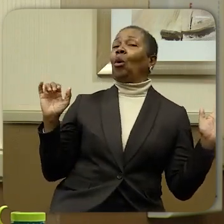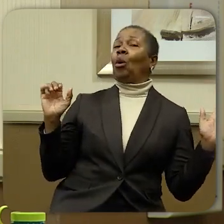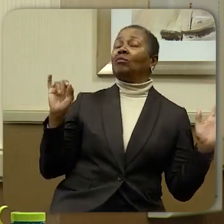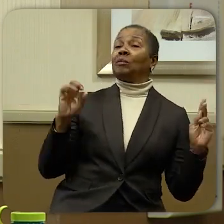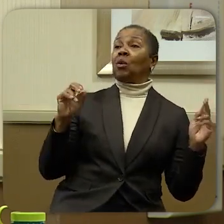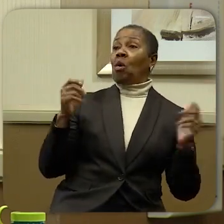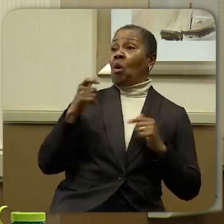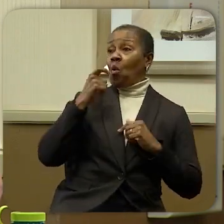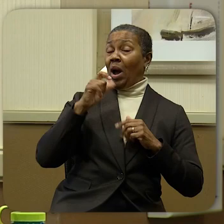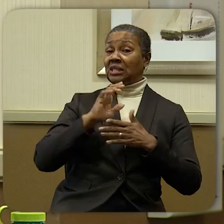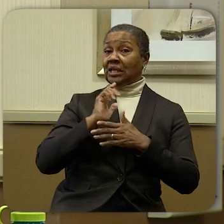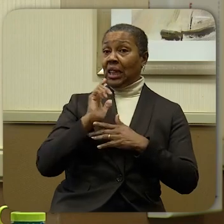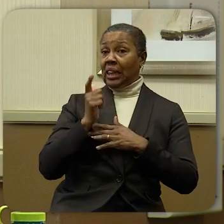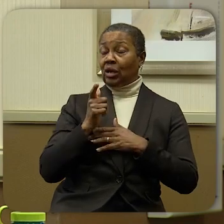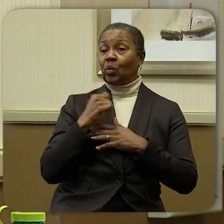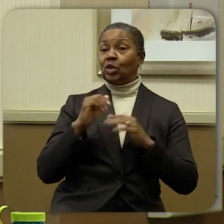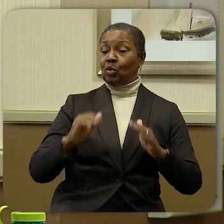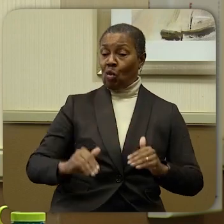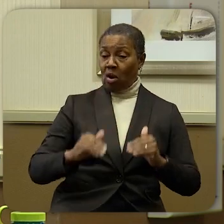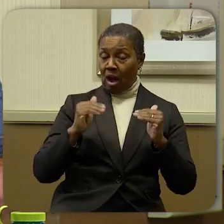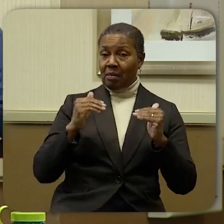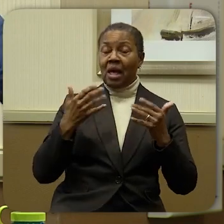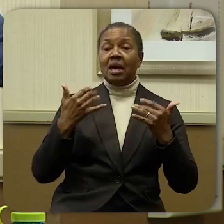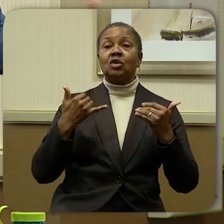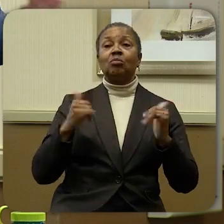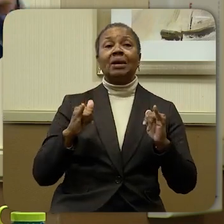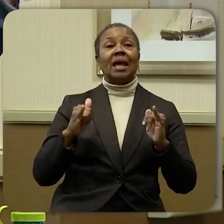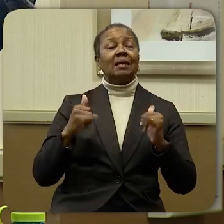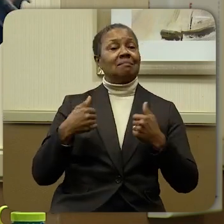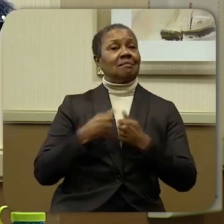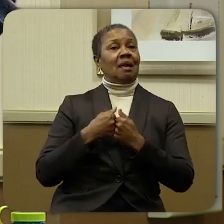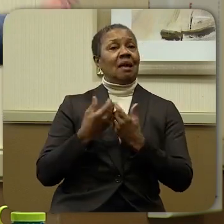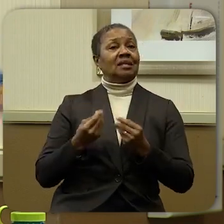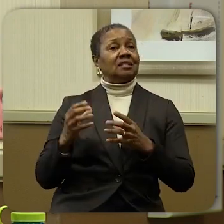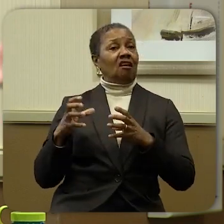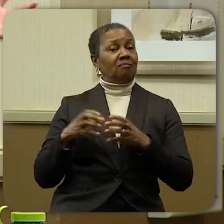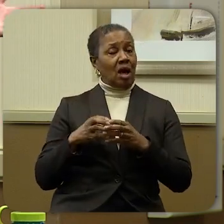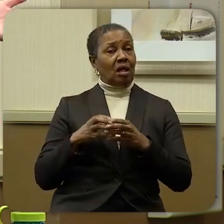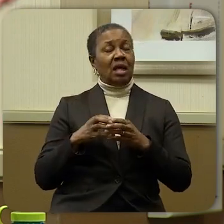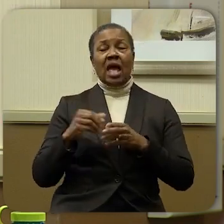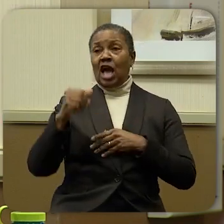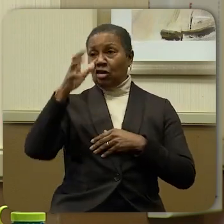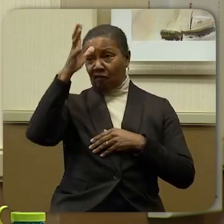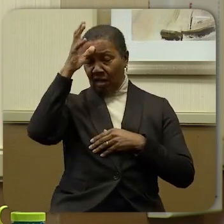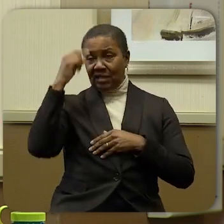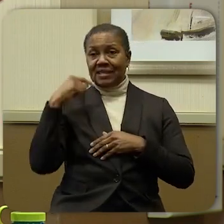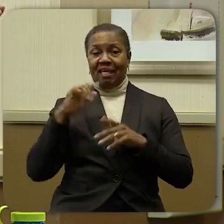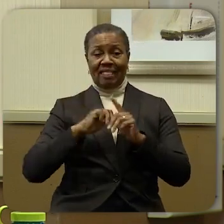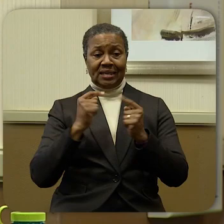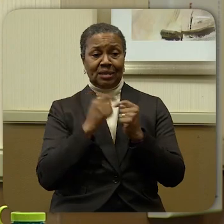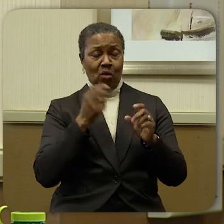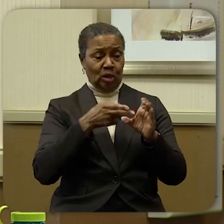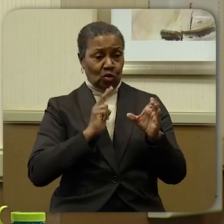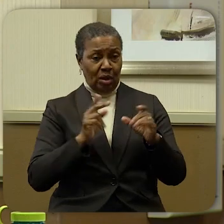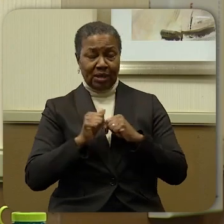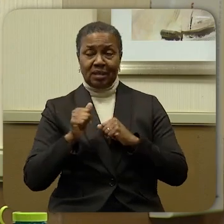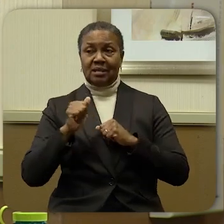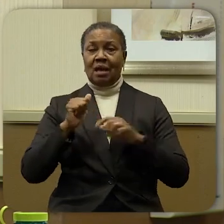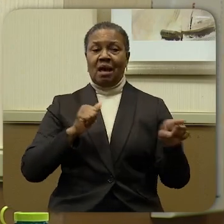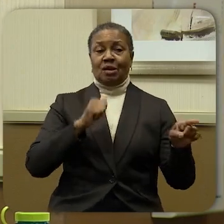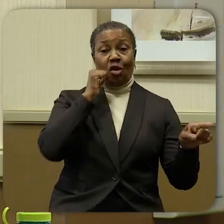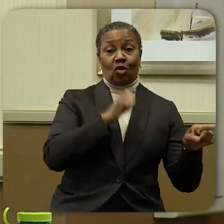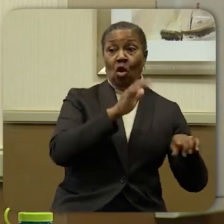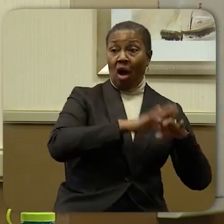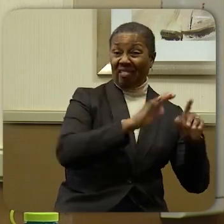people watching later that when you were growing up, you played softball and your dad made you quit the team because there was another girl that he thought had a crush on